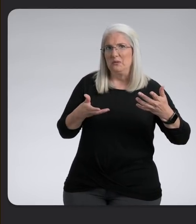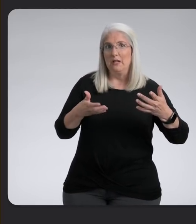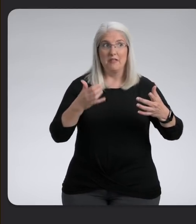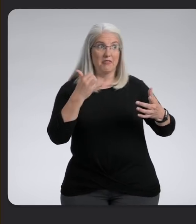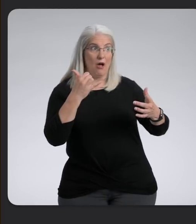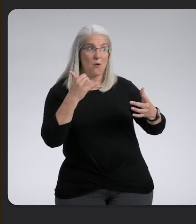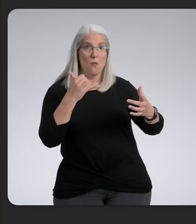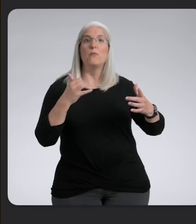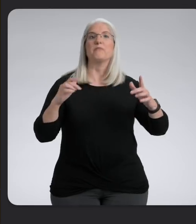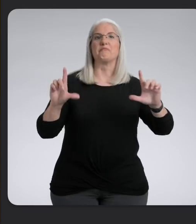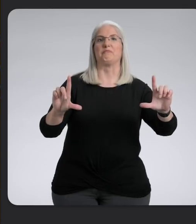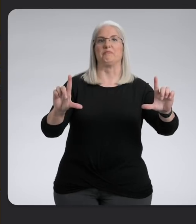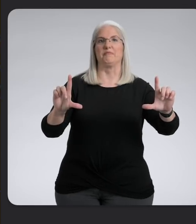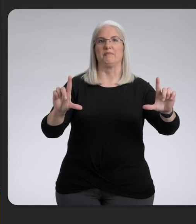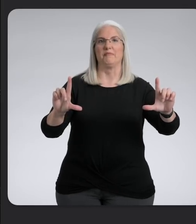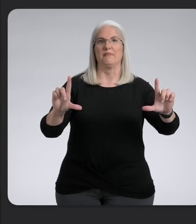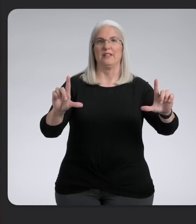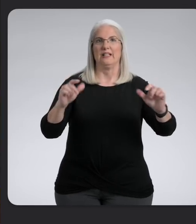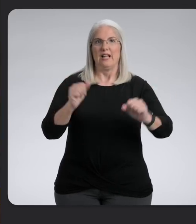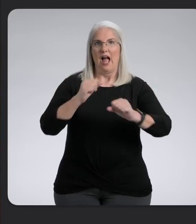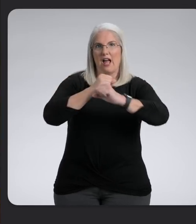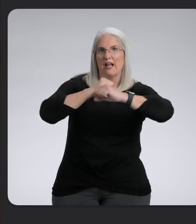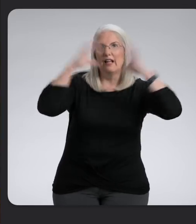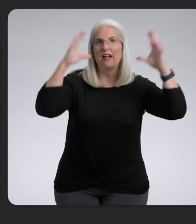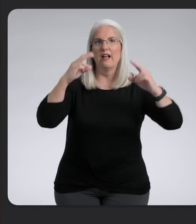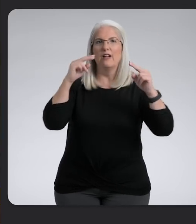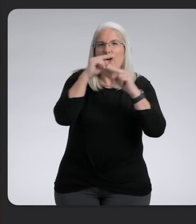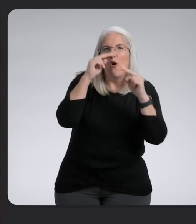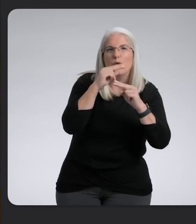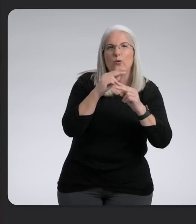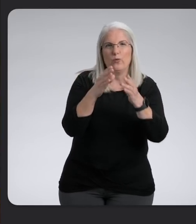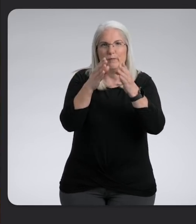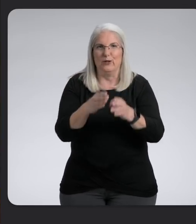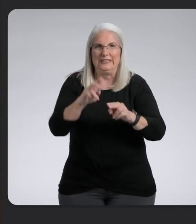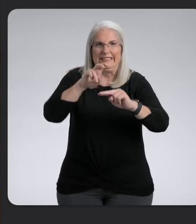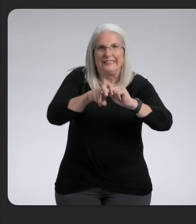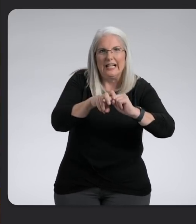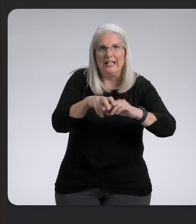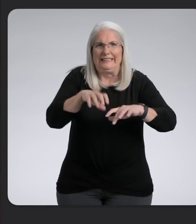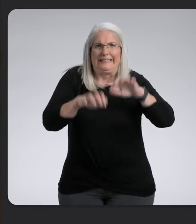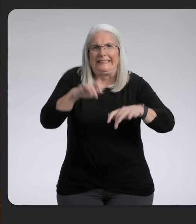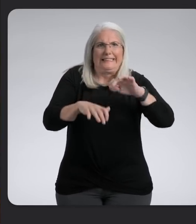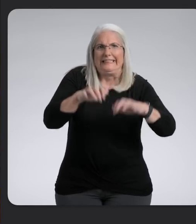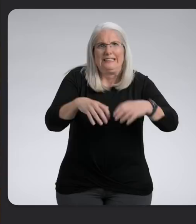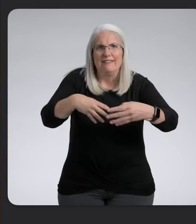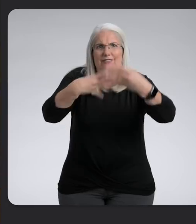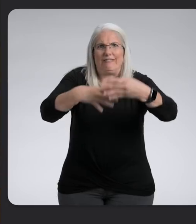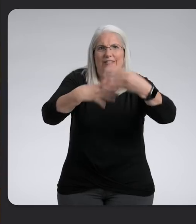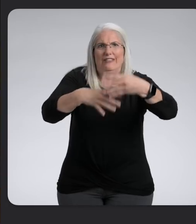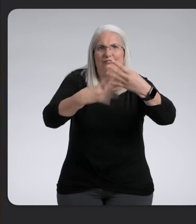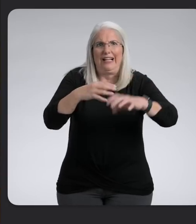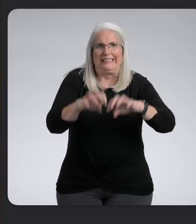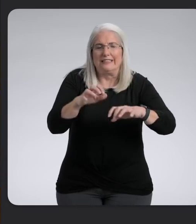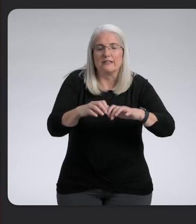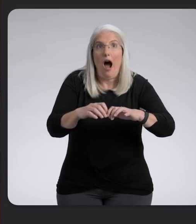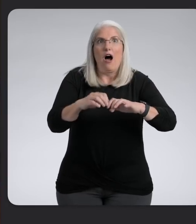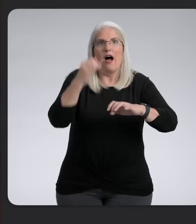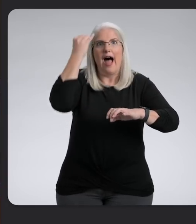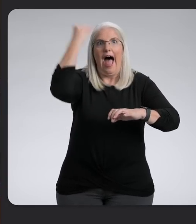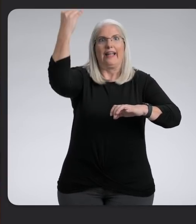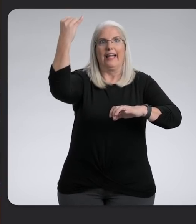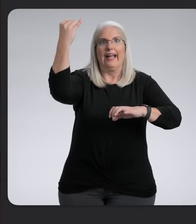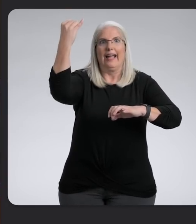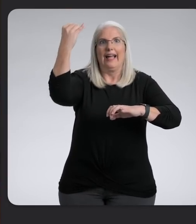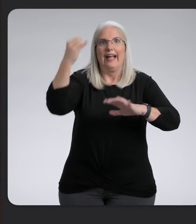yellow. Now my mind goes into like a cartoon. Imagine someone on their computer, they have an idea and like they push